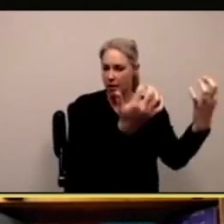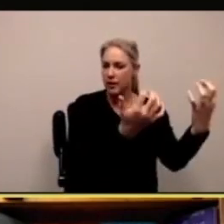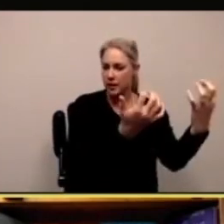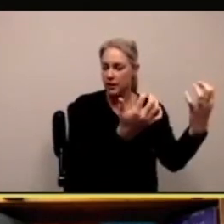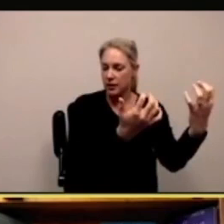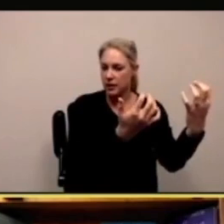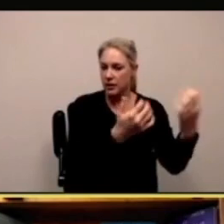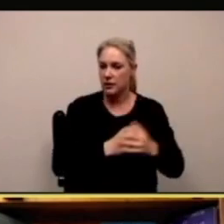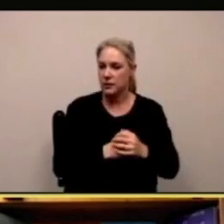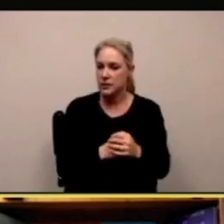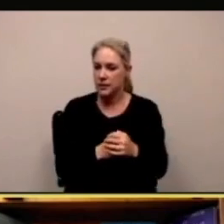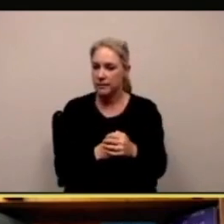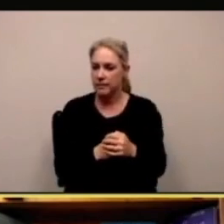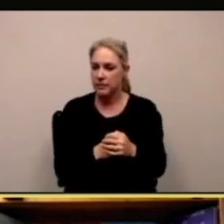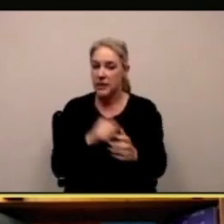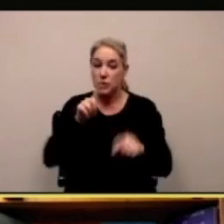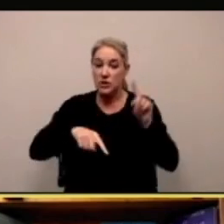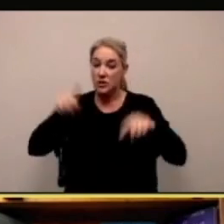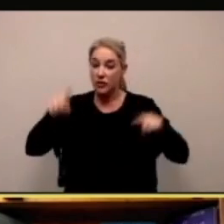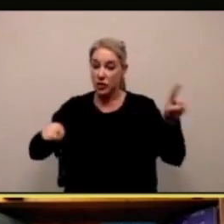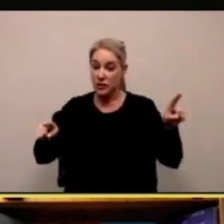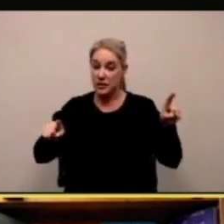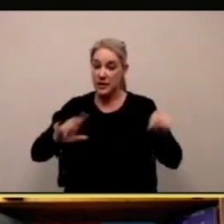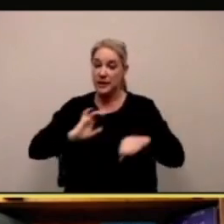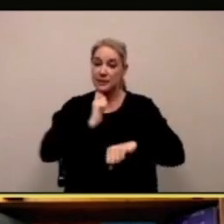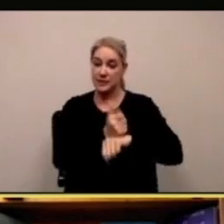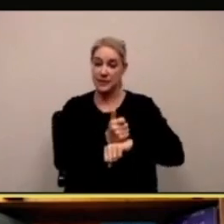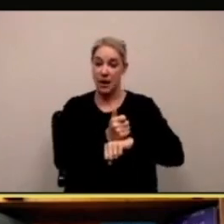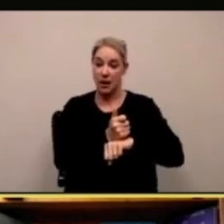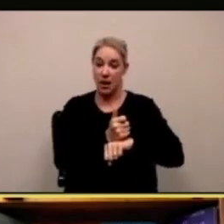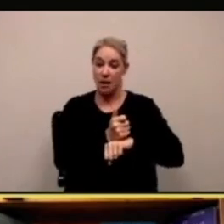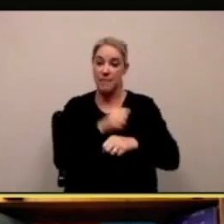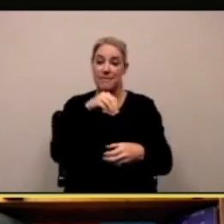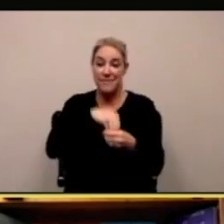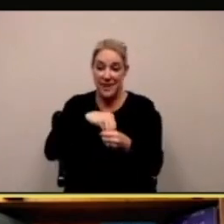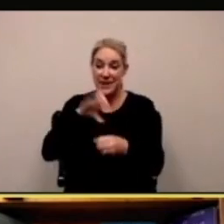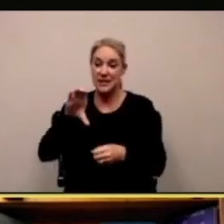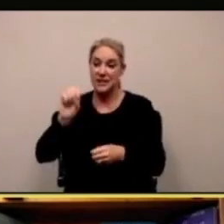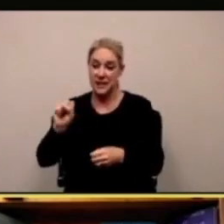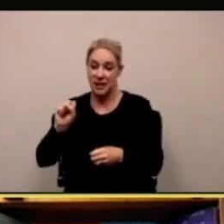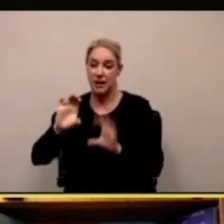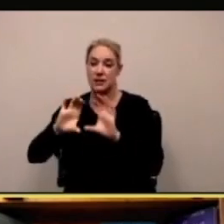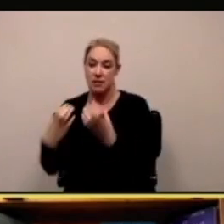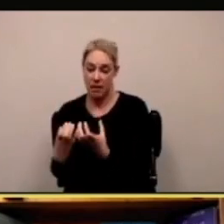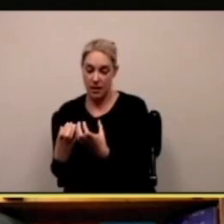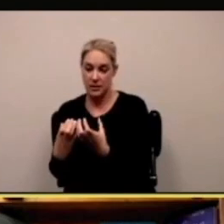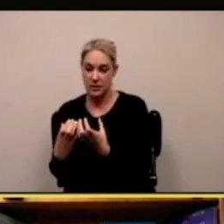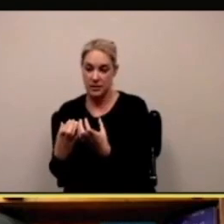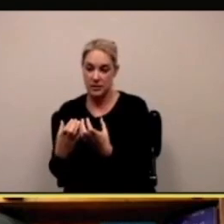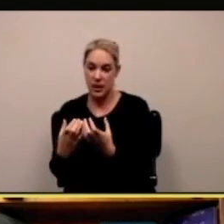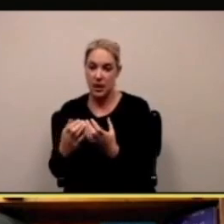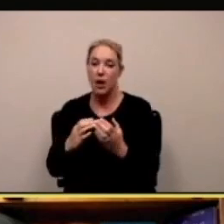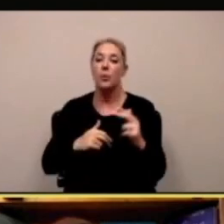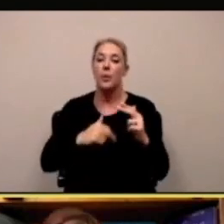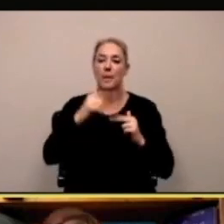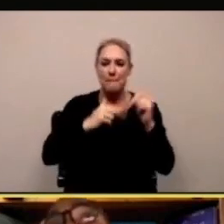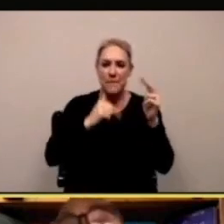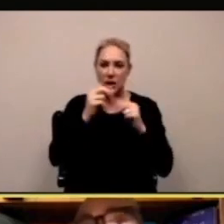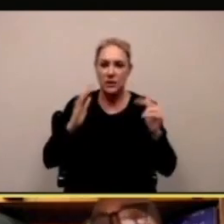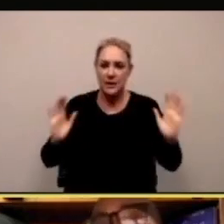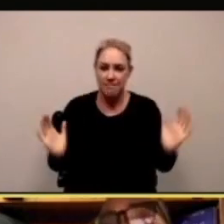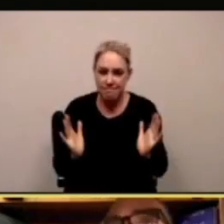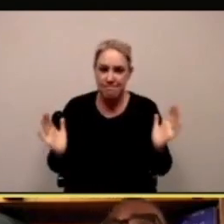Once we have this diversity in our CS courses, and once we start building this momentum